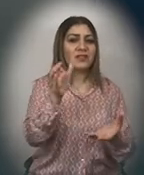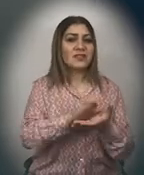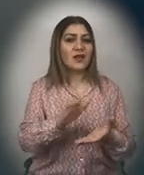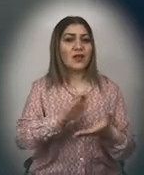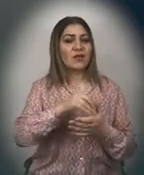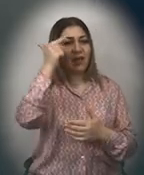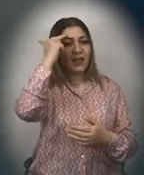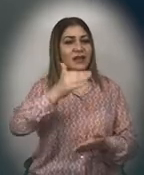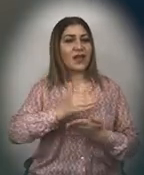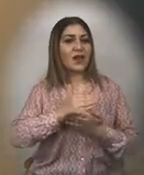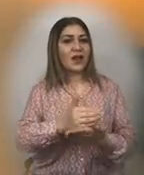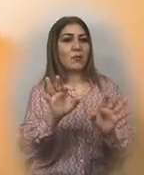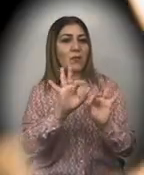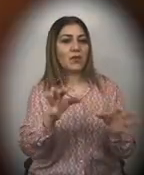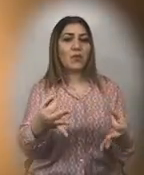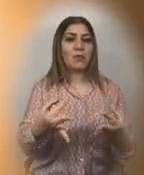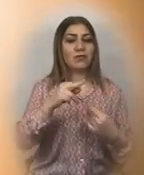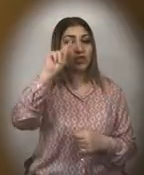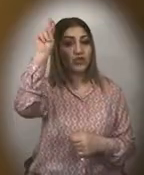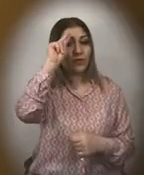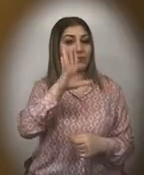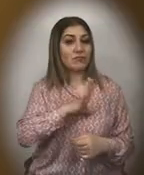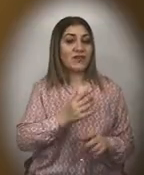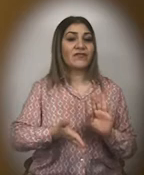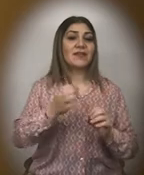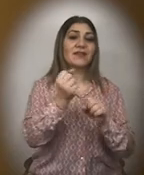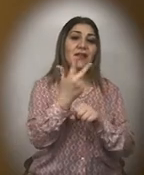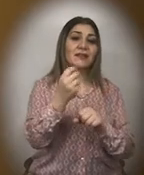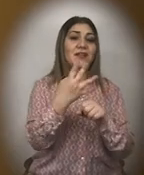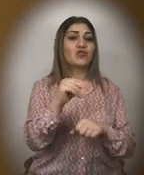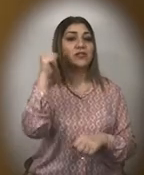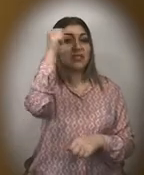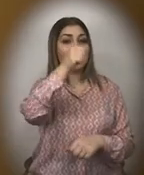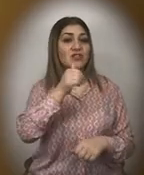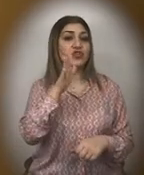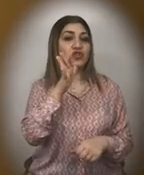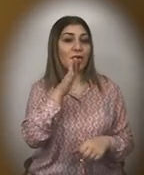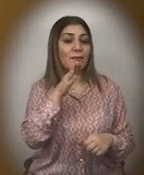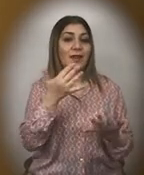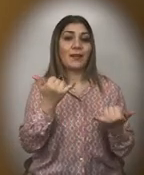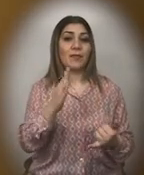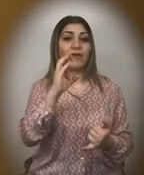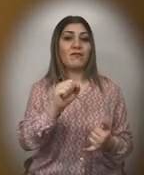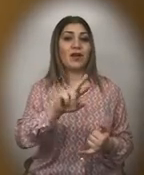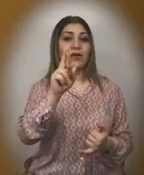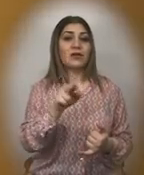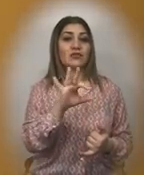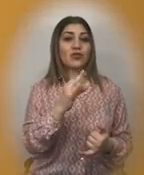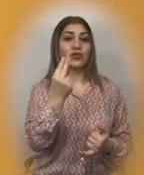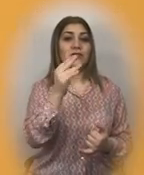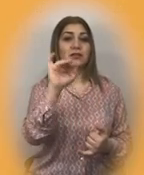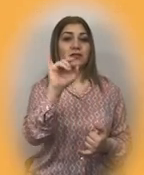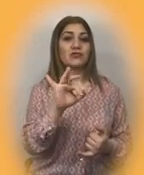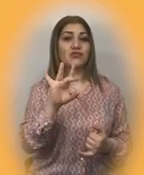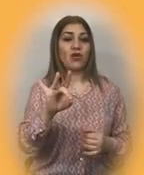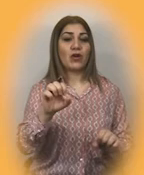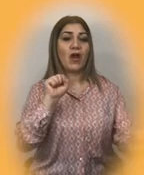knowledge and skills in those times which would be 13th 14th century today's regions of violets dzor and tsunik were